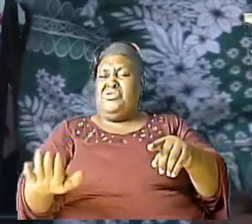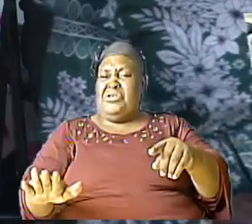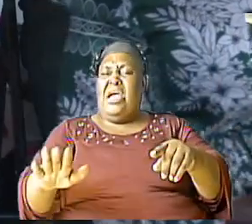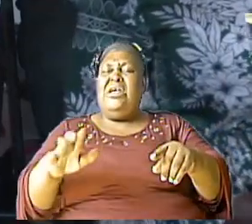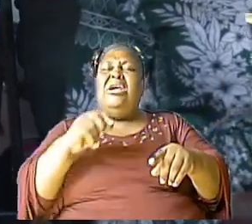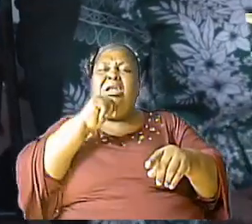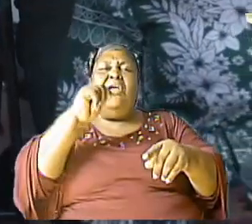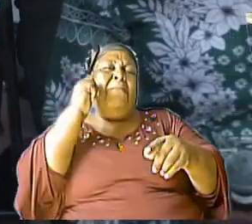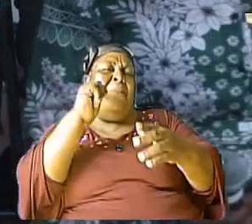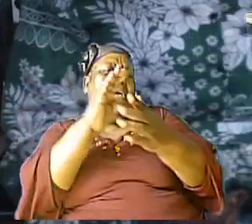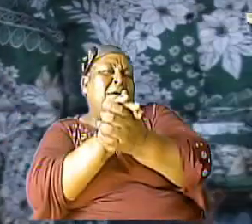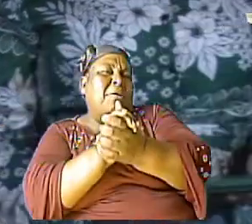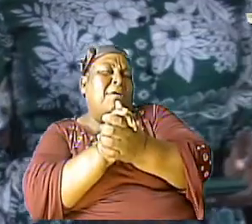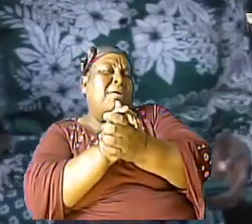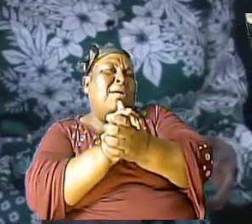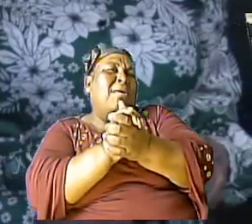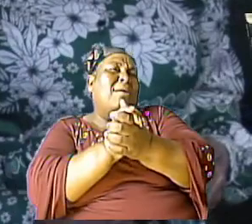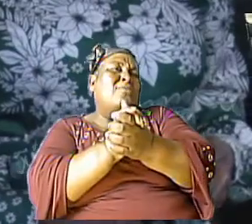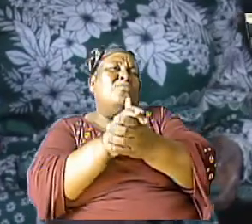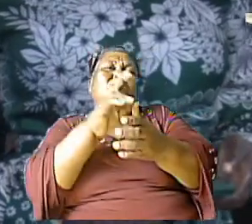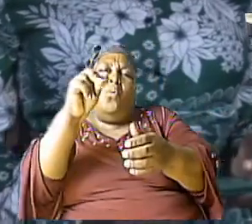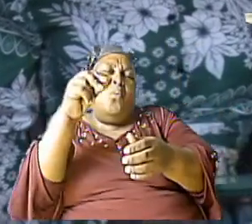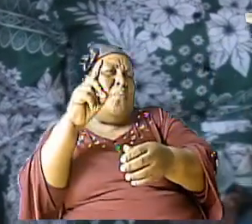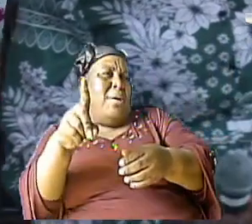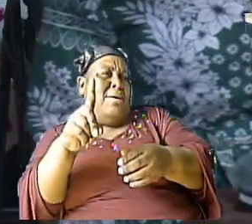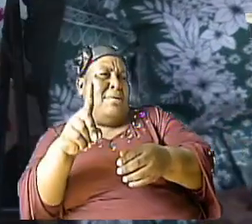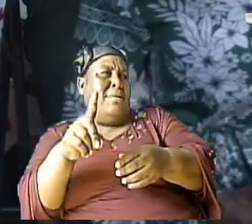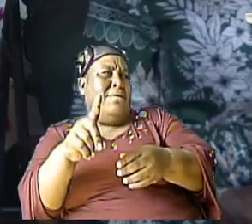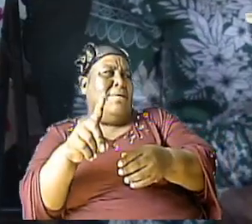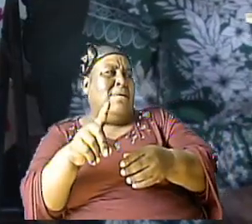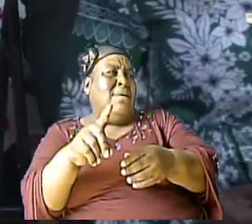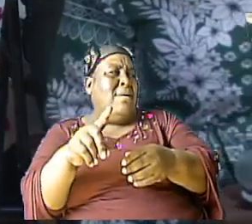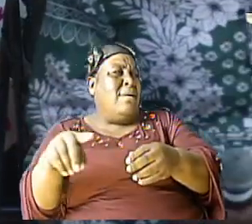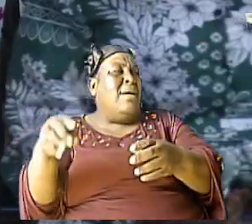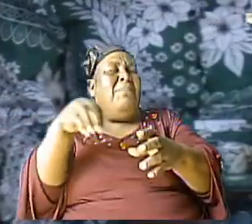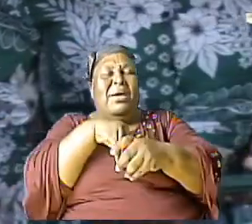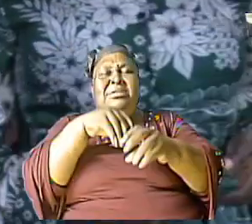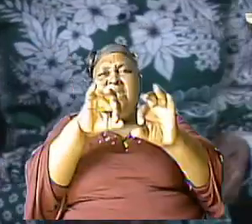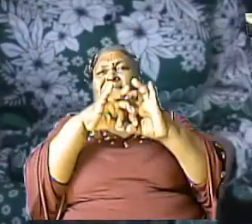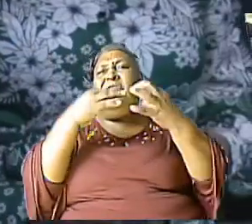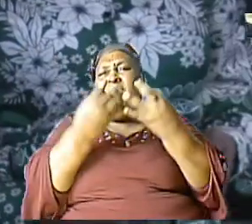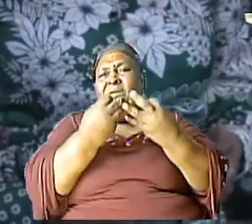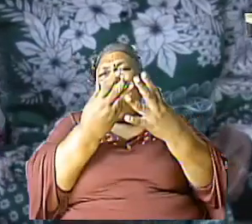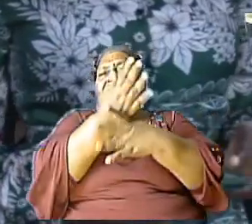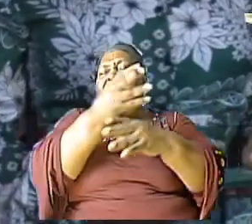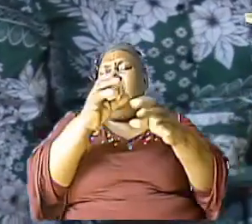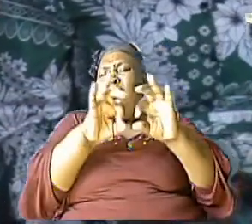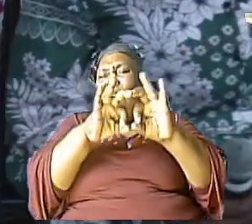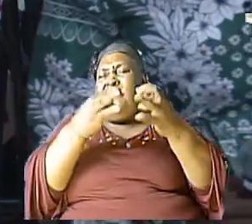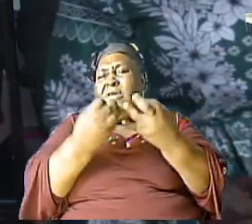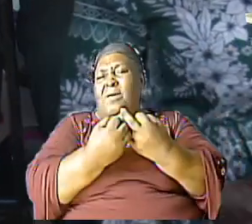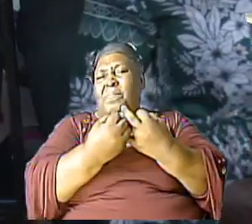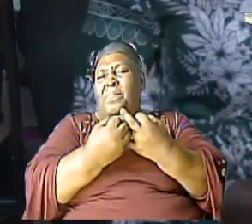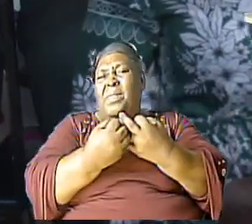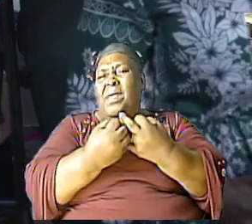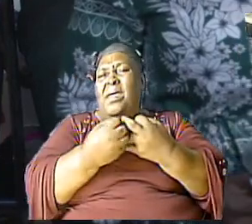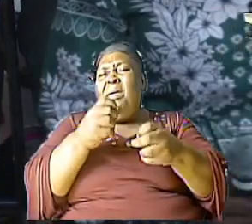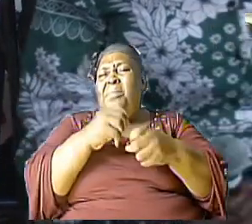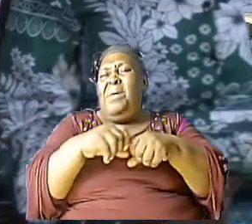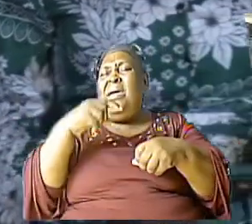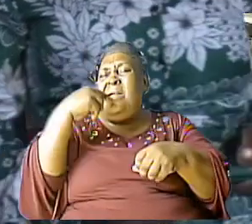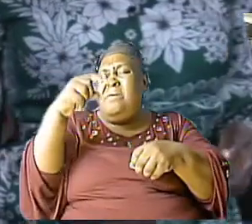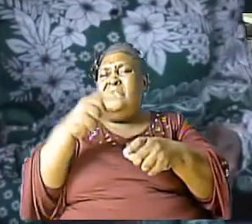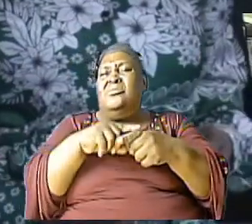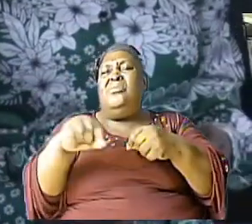my spouse. Absolutely no one. Impacting families through families by catering to the